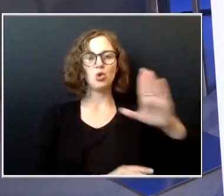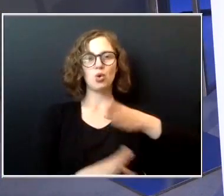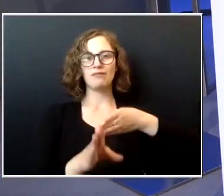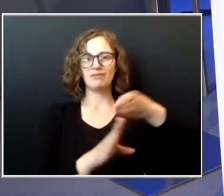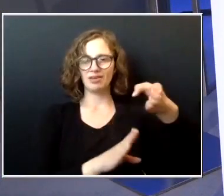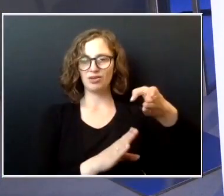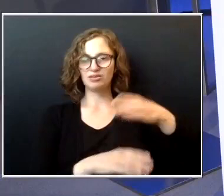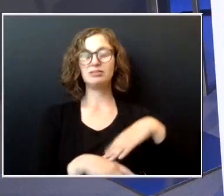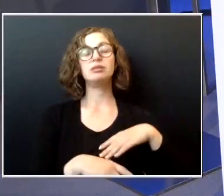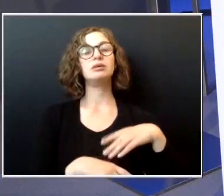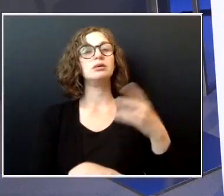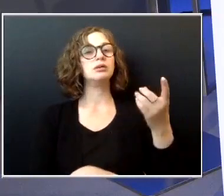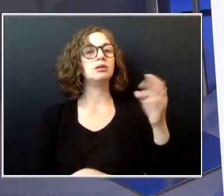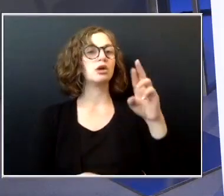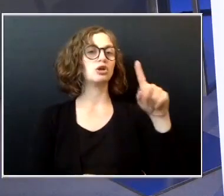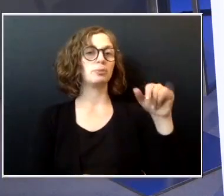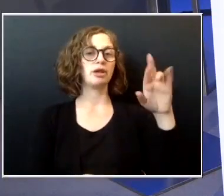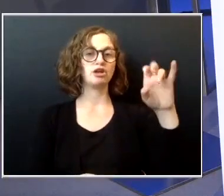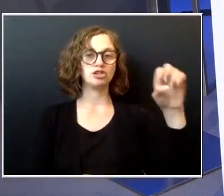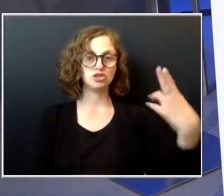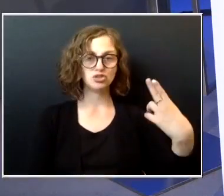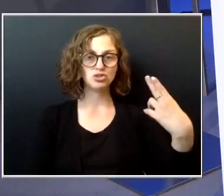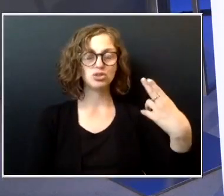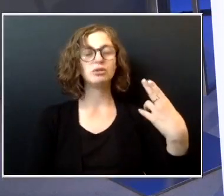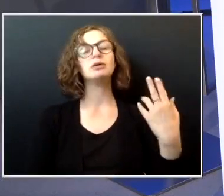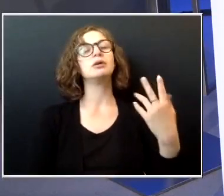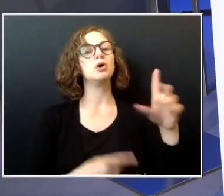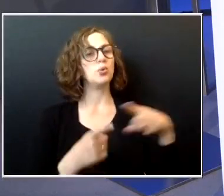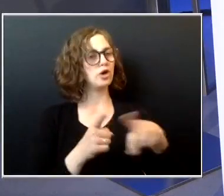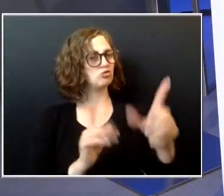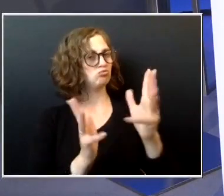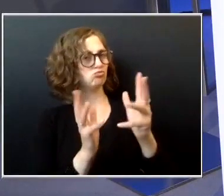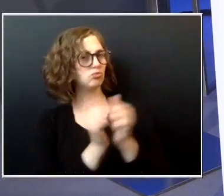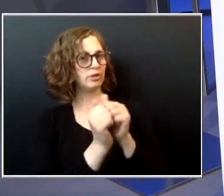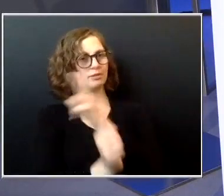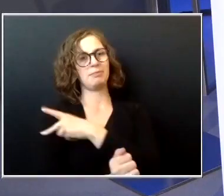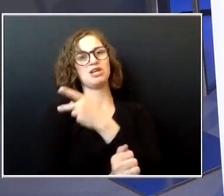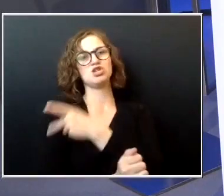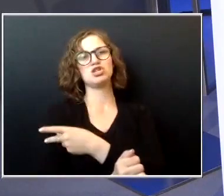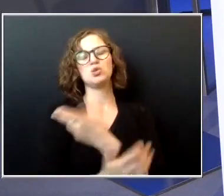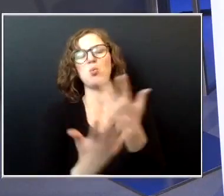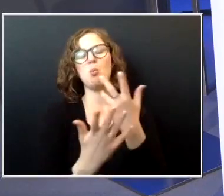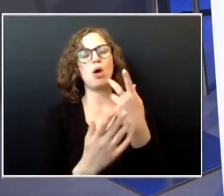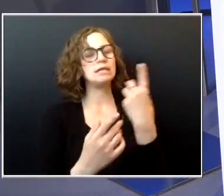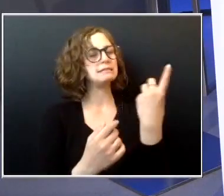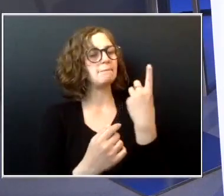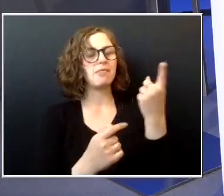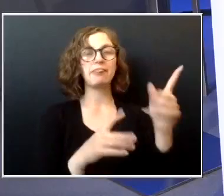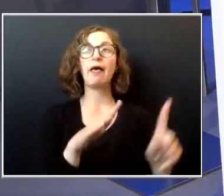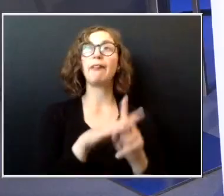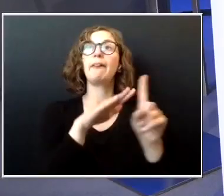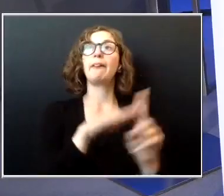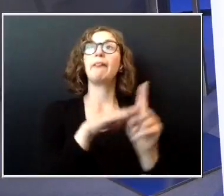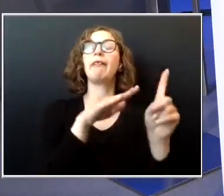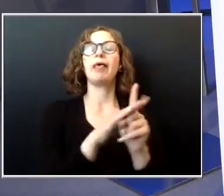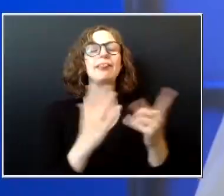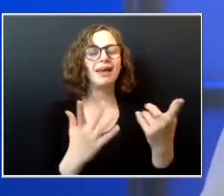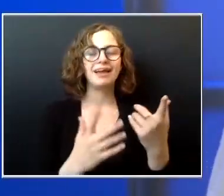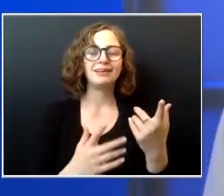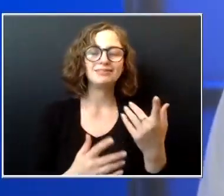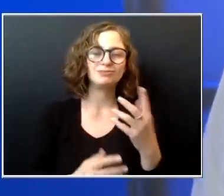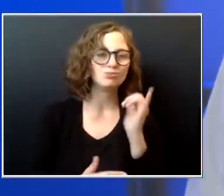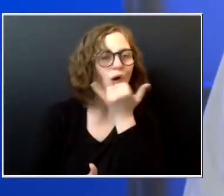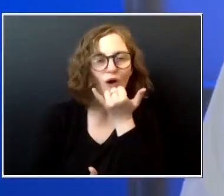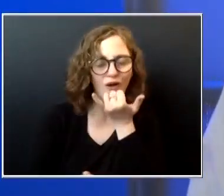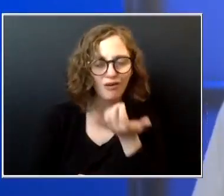when it comes to patients that you talk to, what is something that's just flat out wrong that they come to you with? Yeah, I think we've been talking about